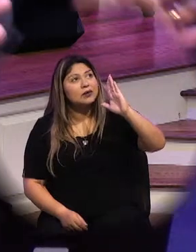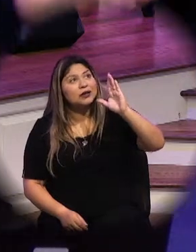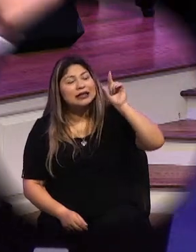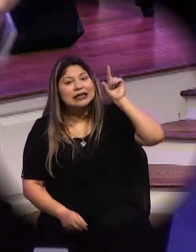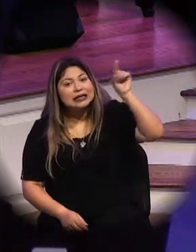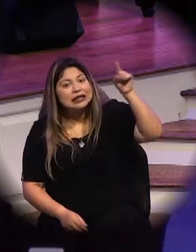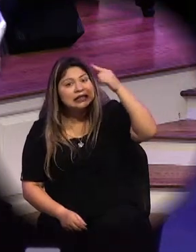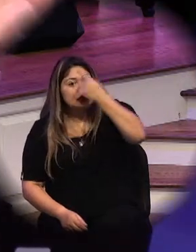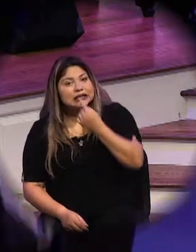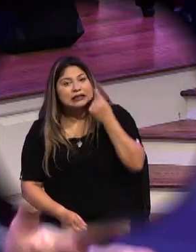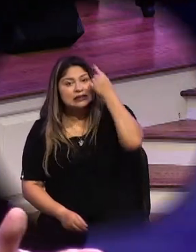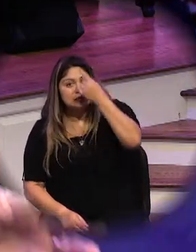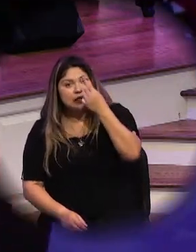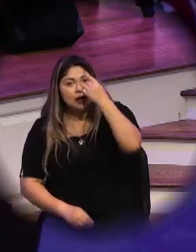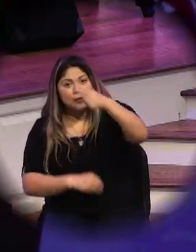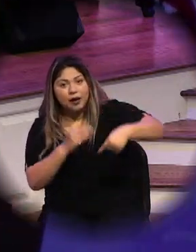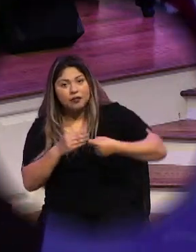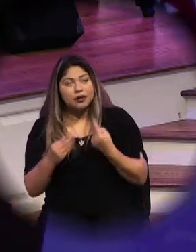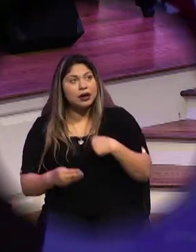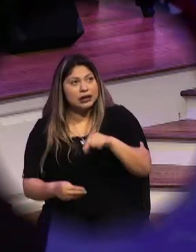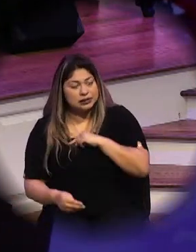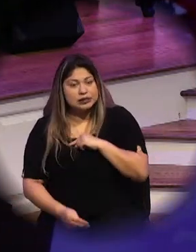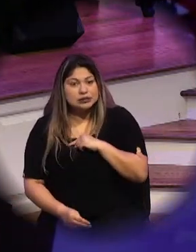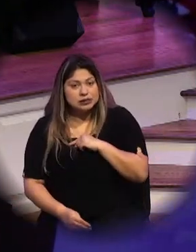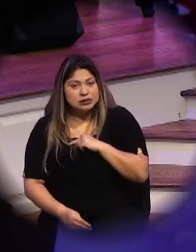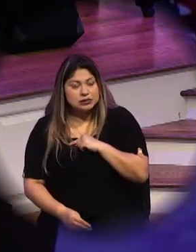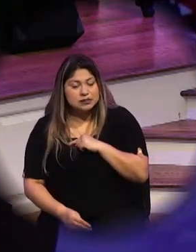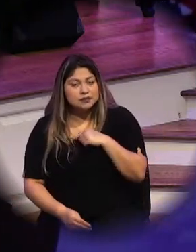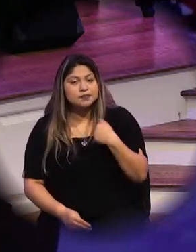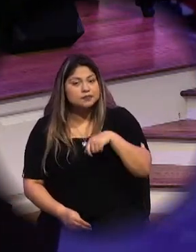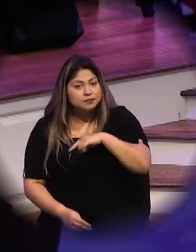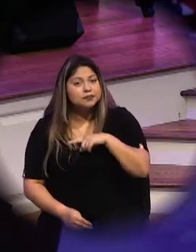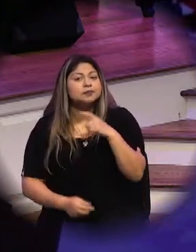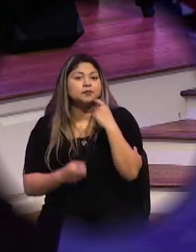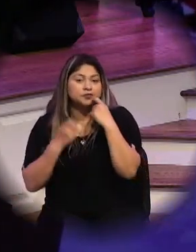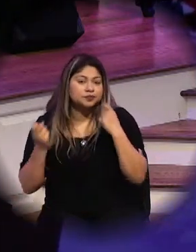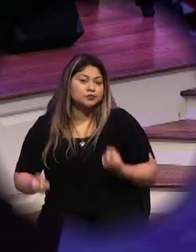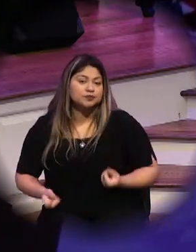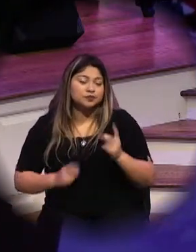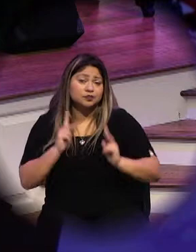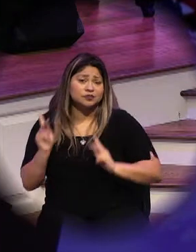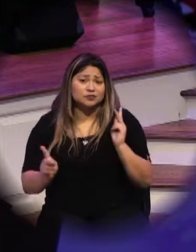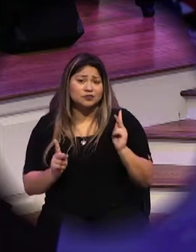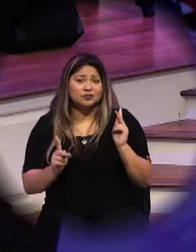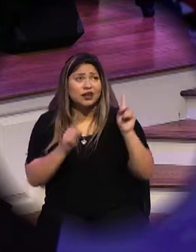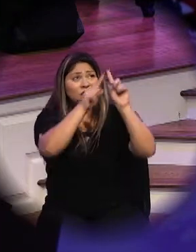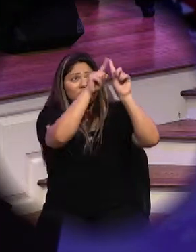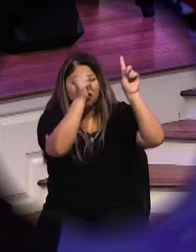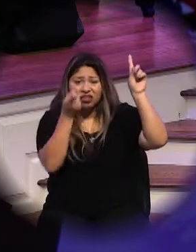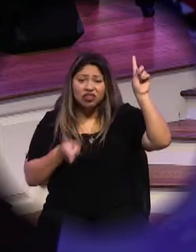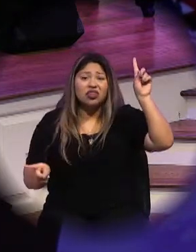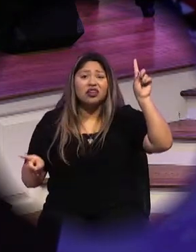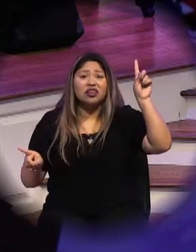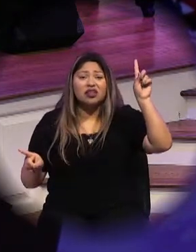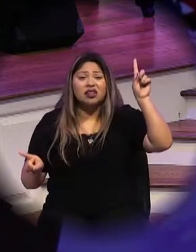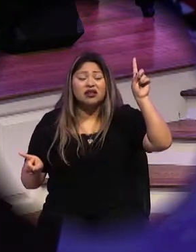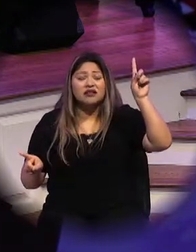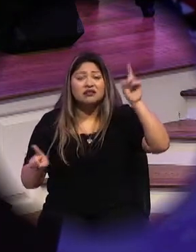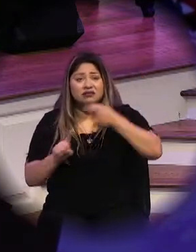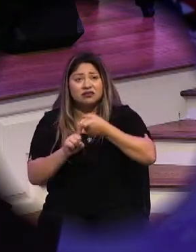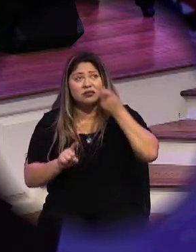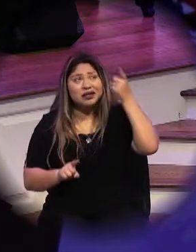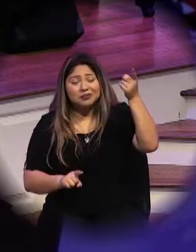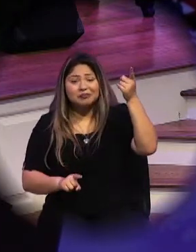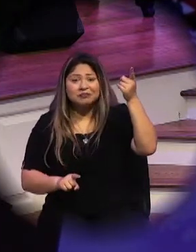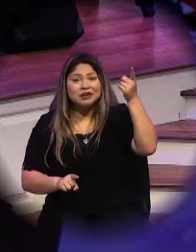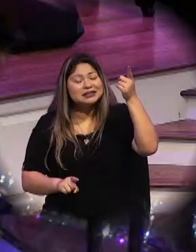us, that even though we are sinners, even though we are people who have strayed from God, God loves us